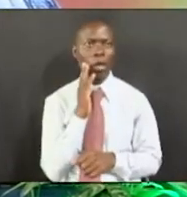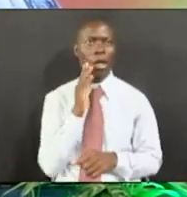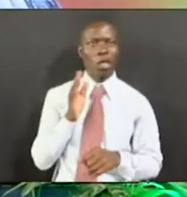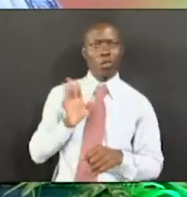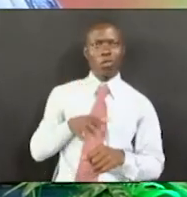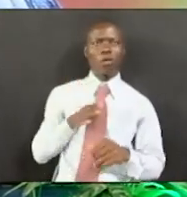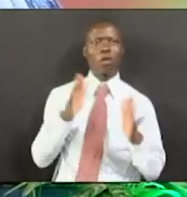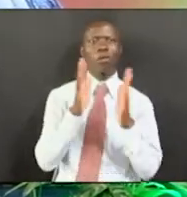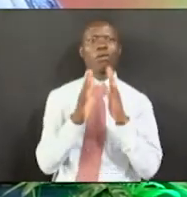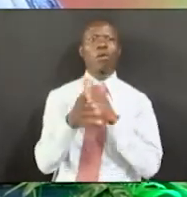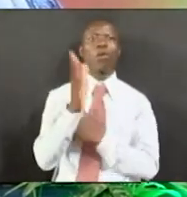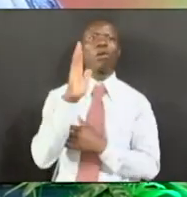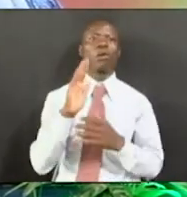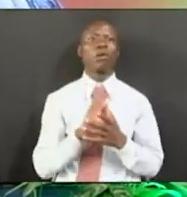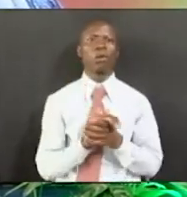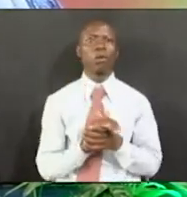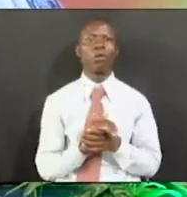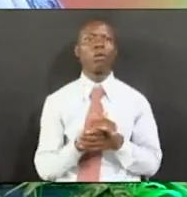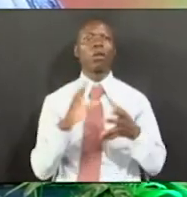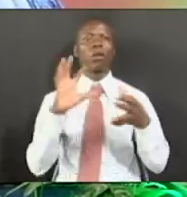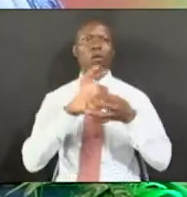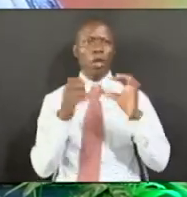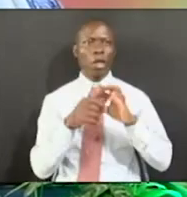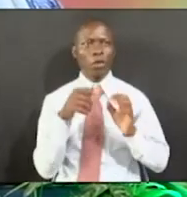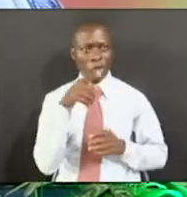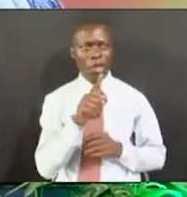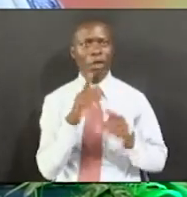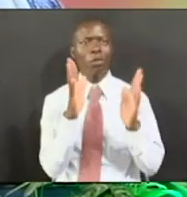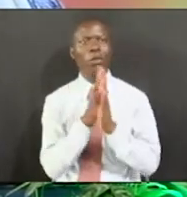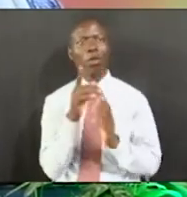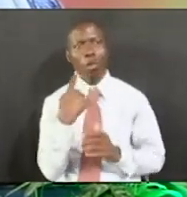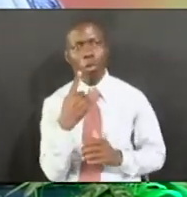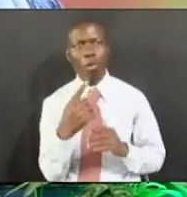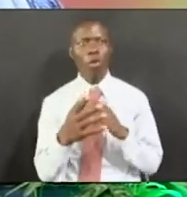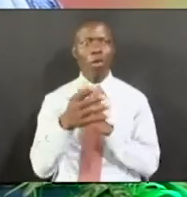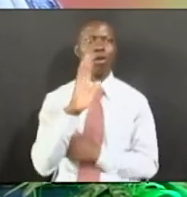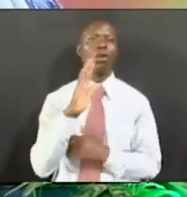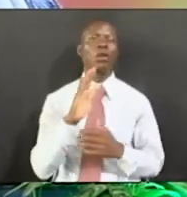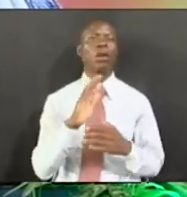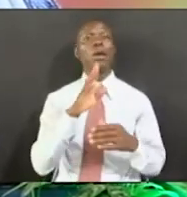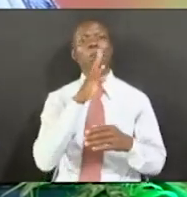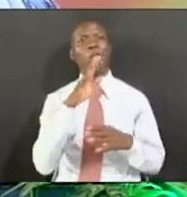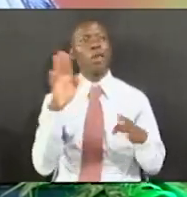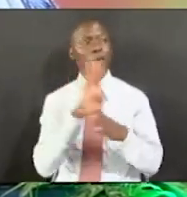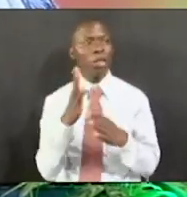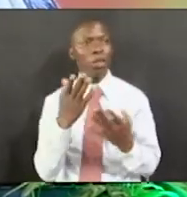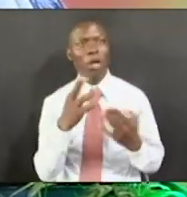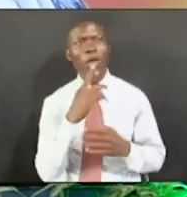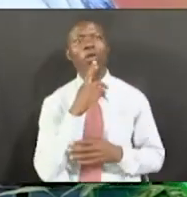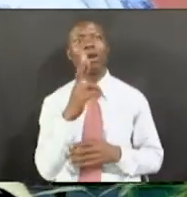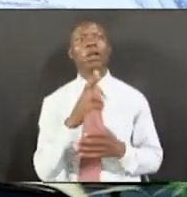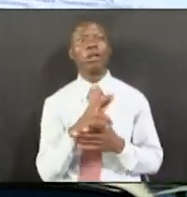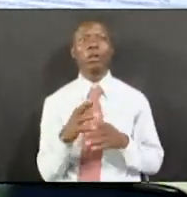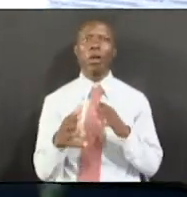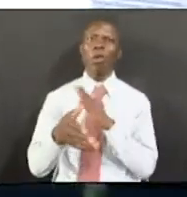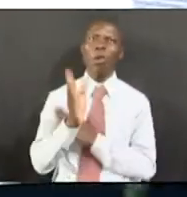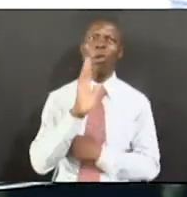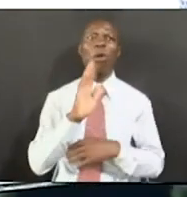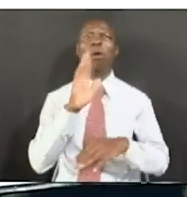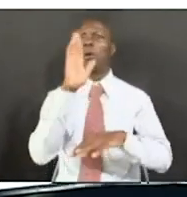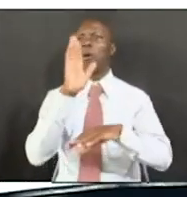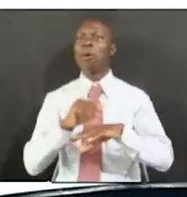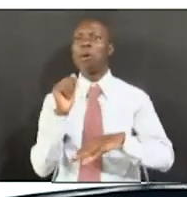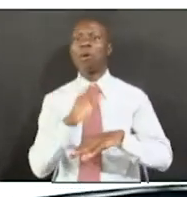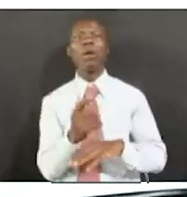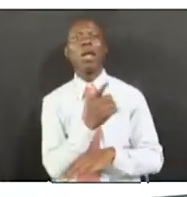God. Connect yourself with God. Be busy where you are. God does not call lazy